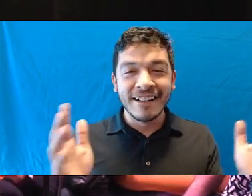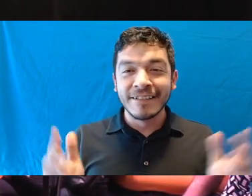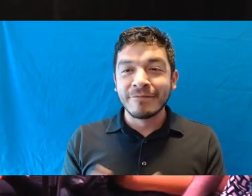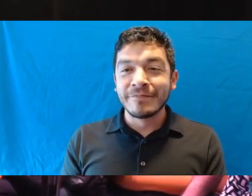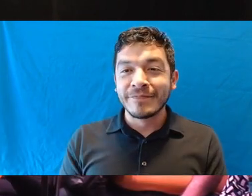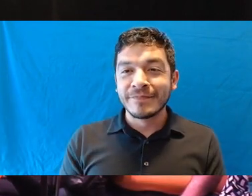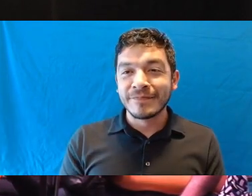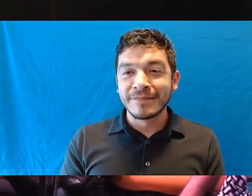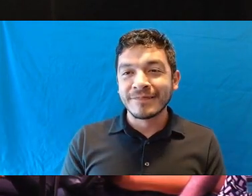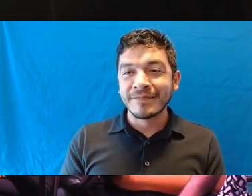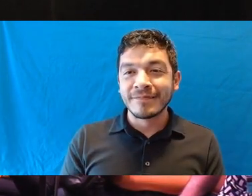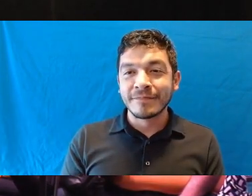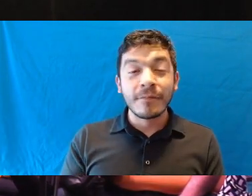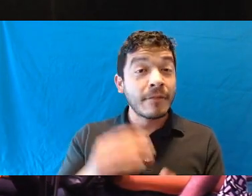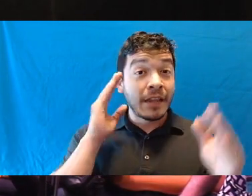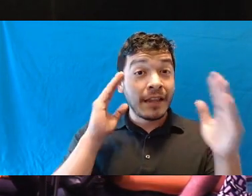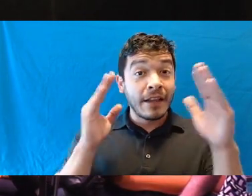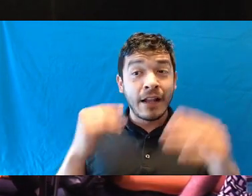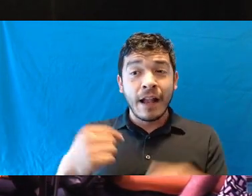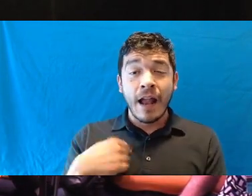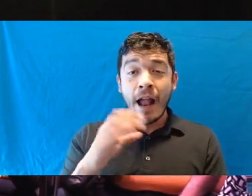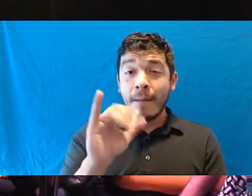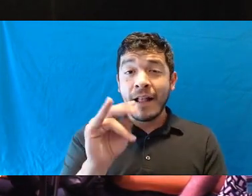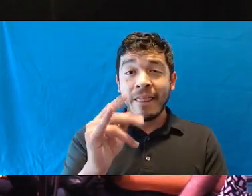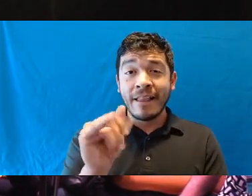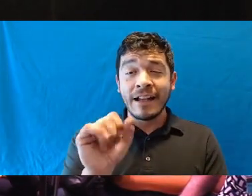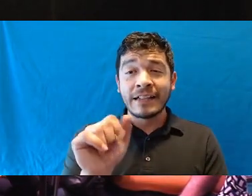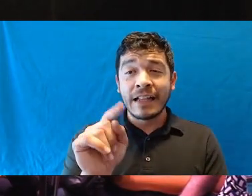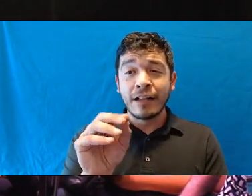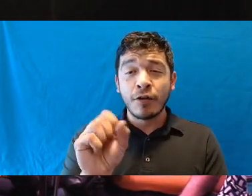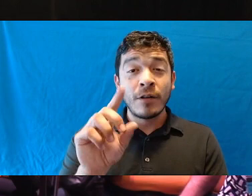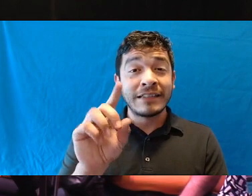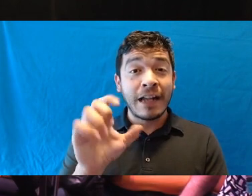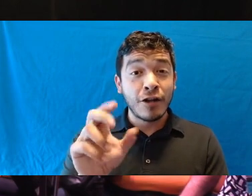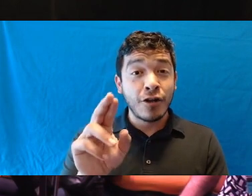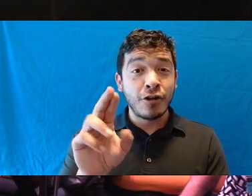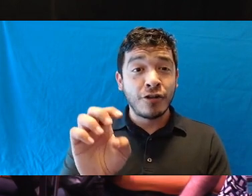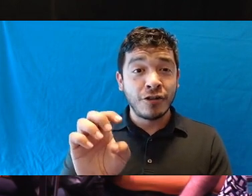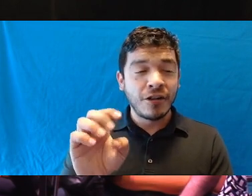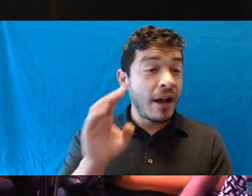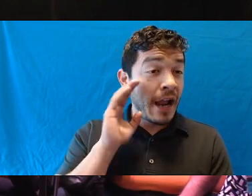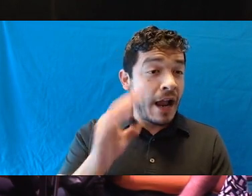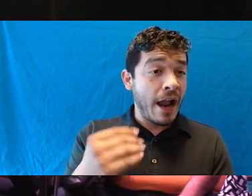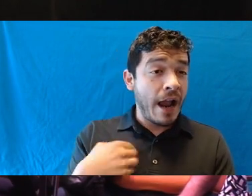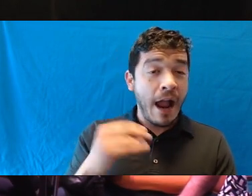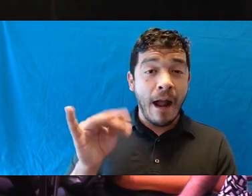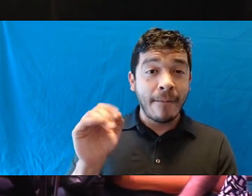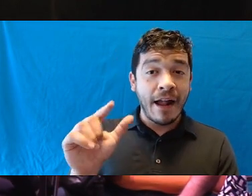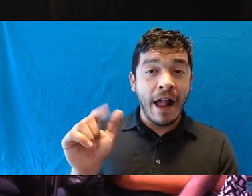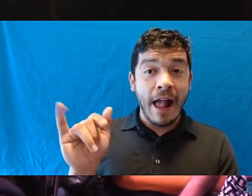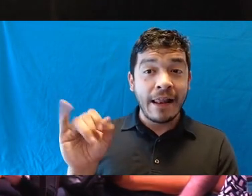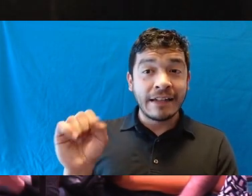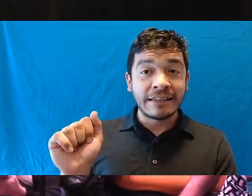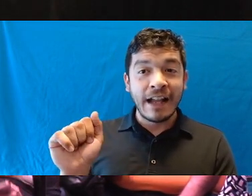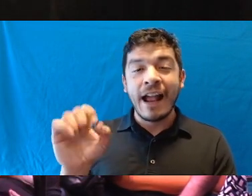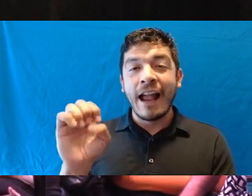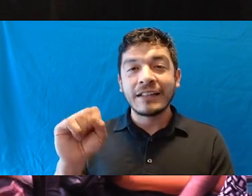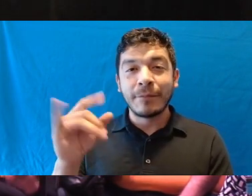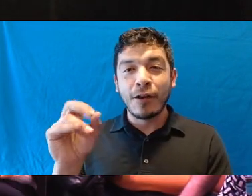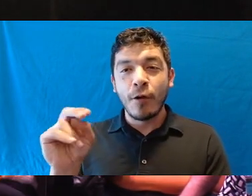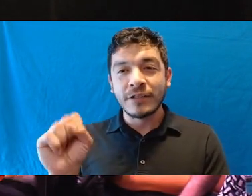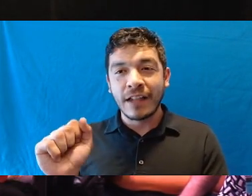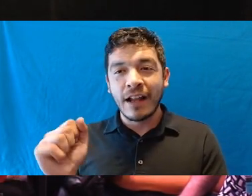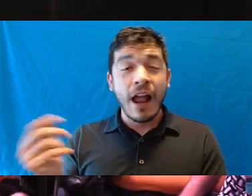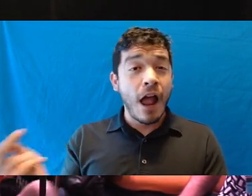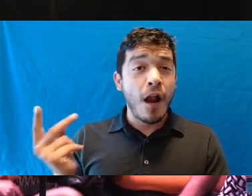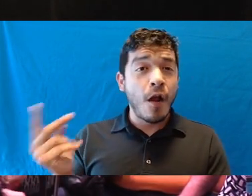Hi, I am Cynthia Santos de Cure. Hi, I'm Micah Alicia Espinosa. And we are going to introduce